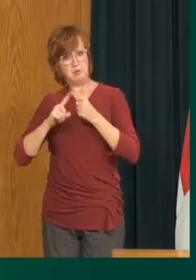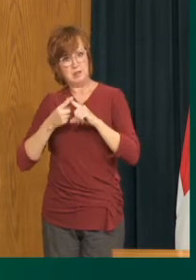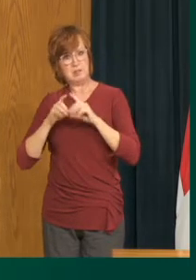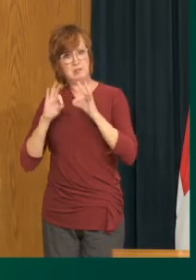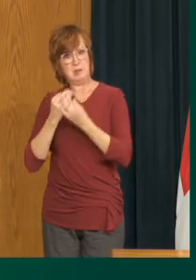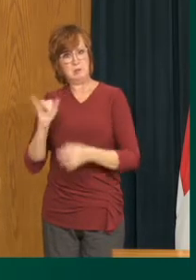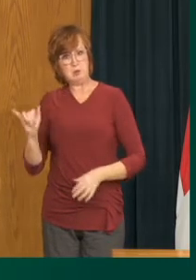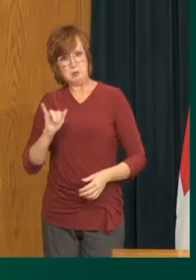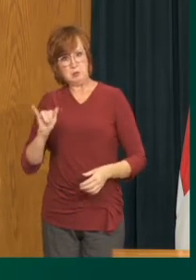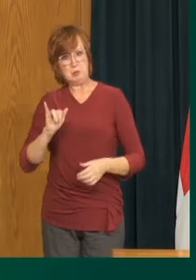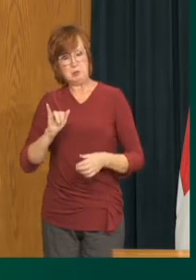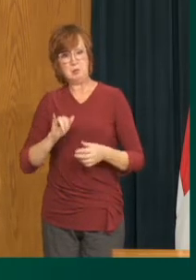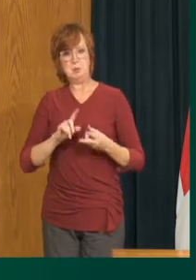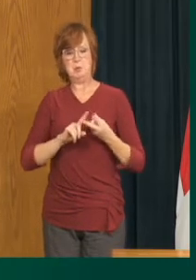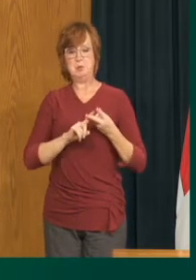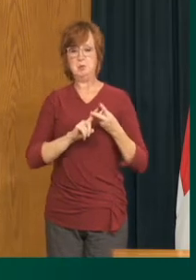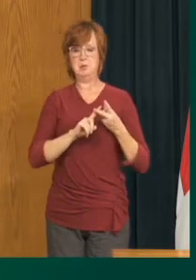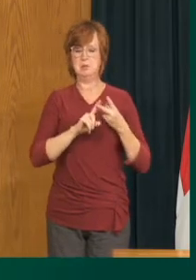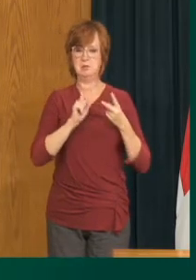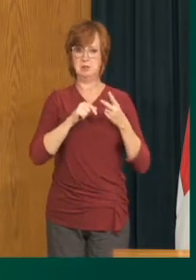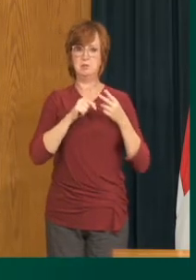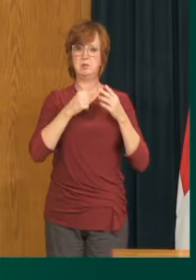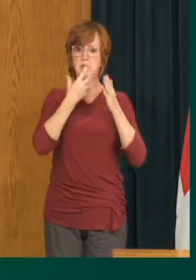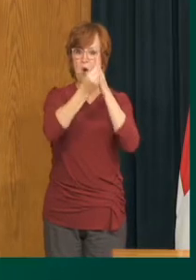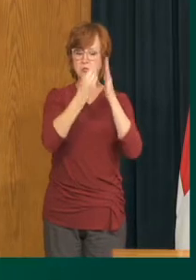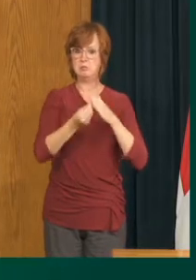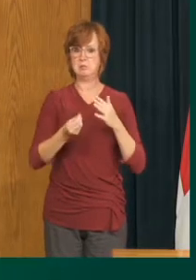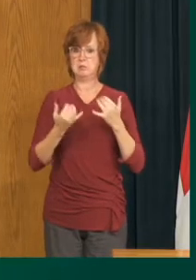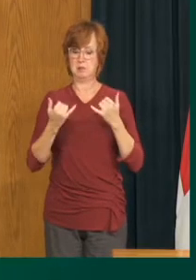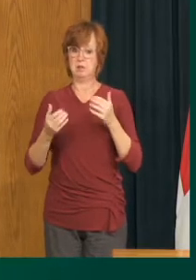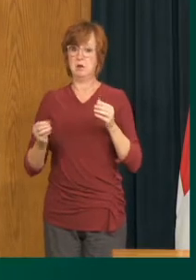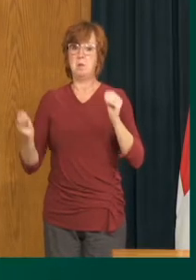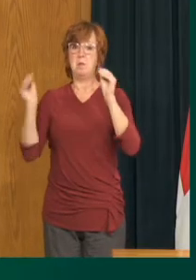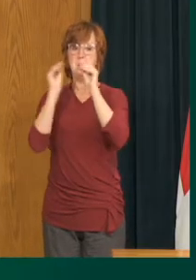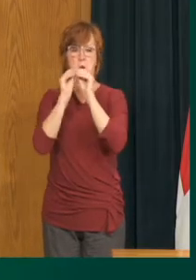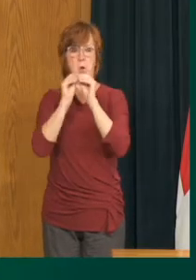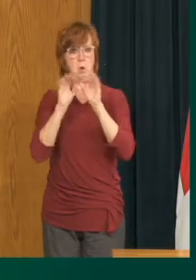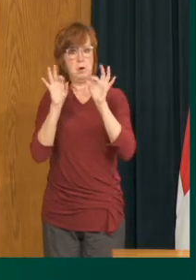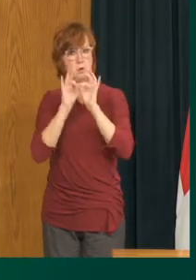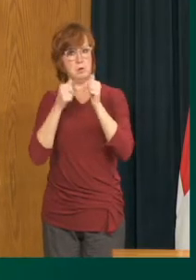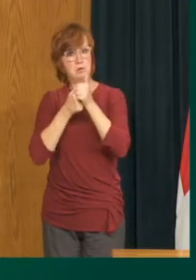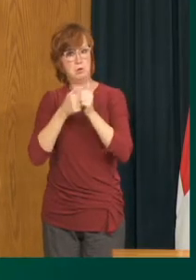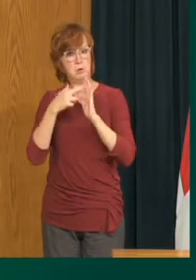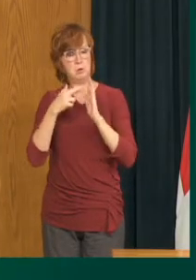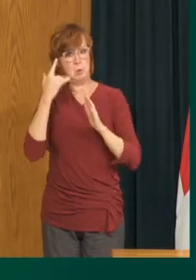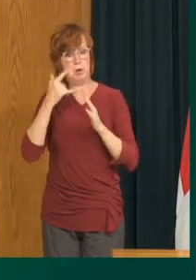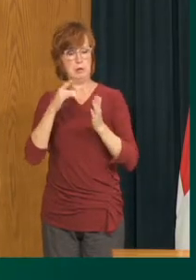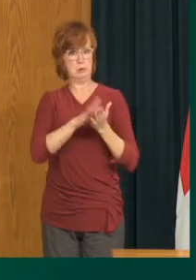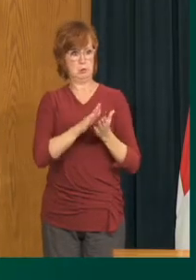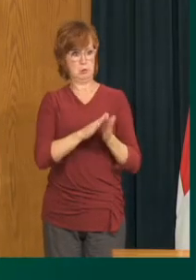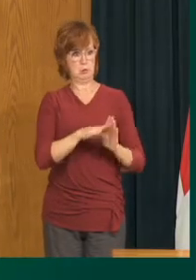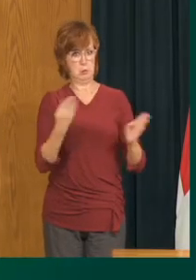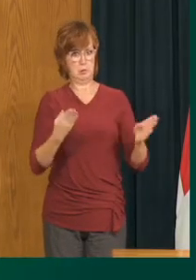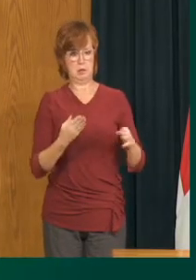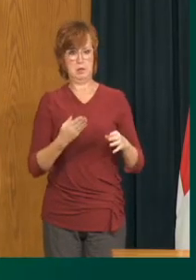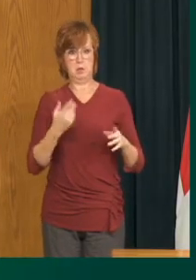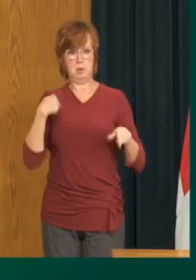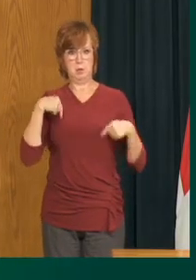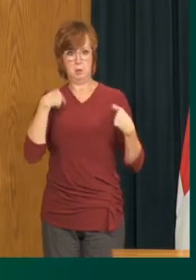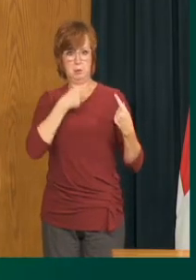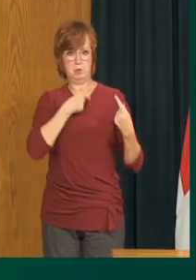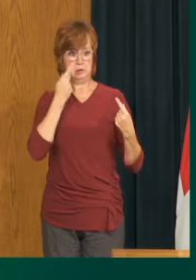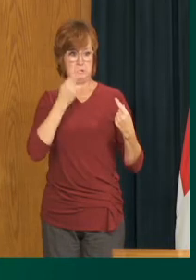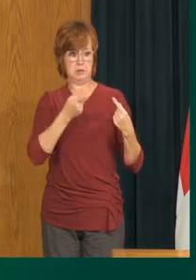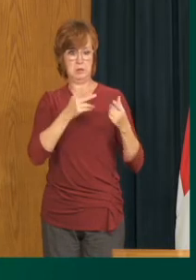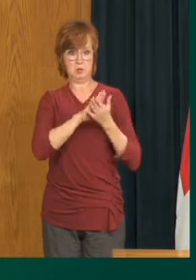open. It's especially important now that our schools have reopened. So far, we have seen no evidence of the virus being spread within the